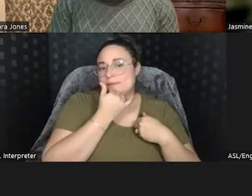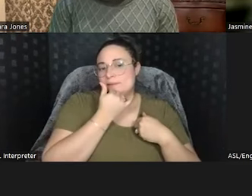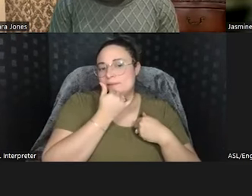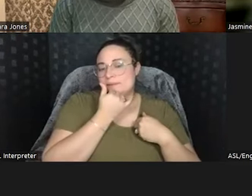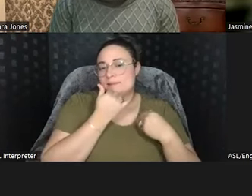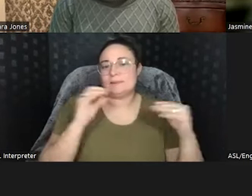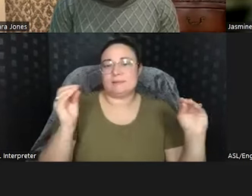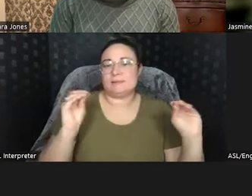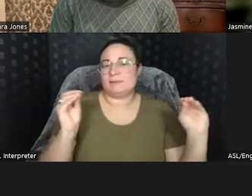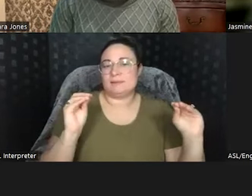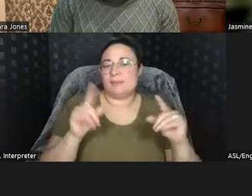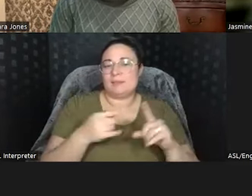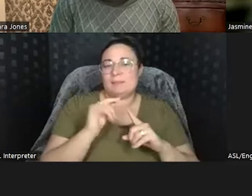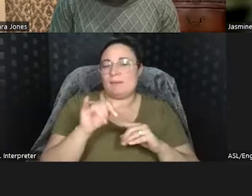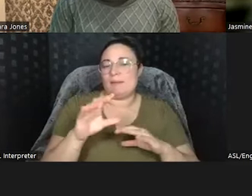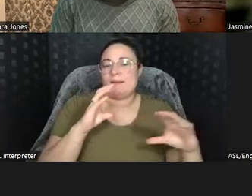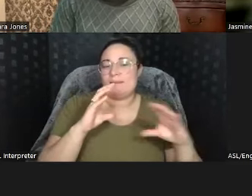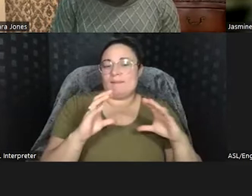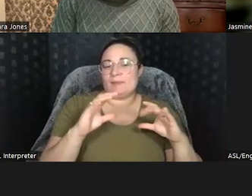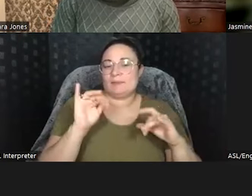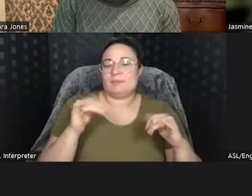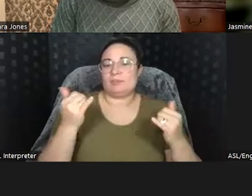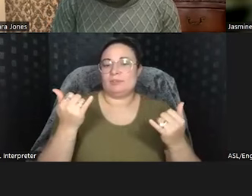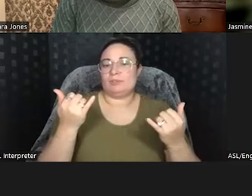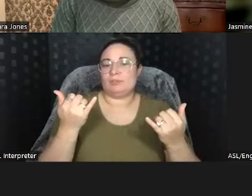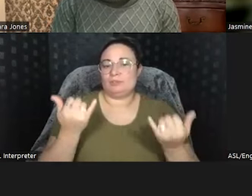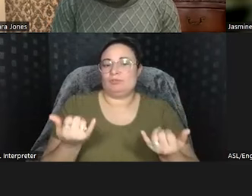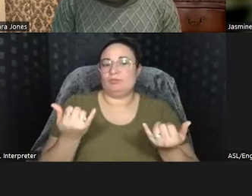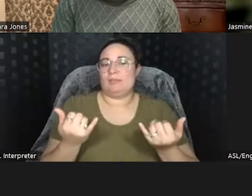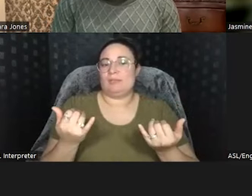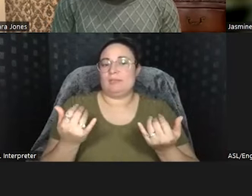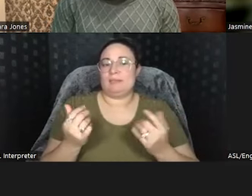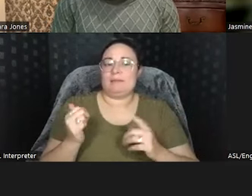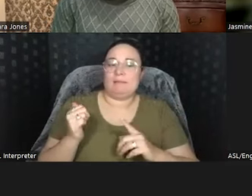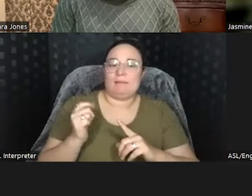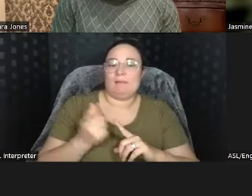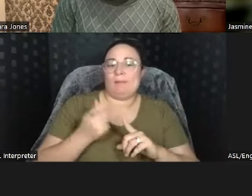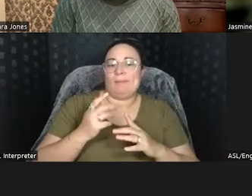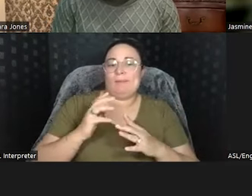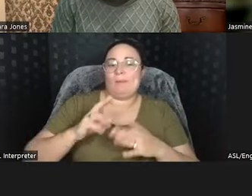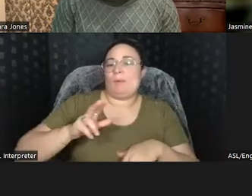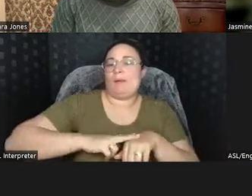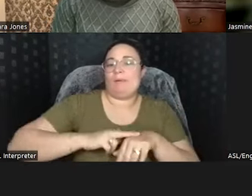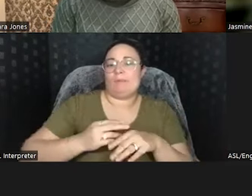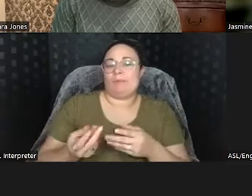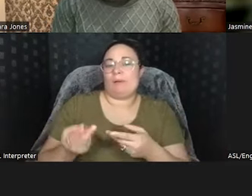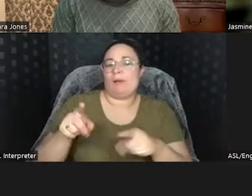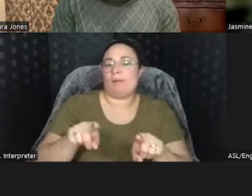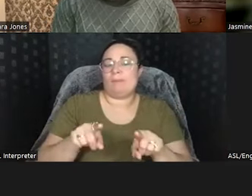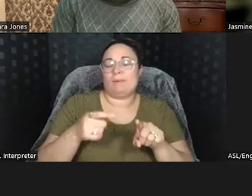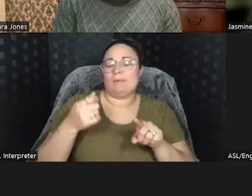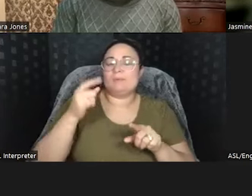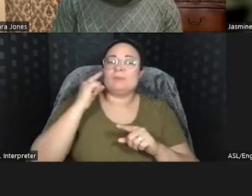There's nothing about that conversation that is currently organic. So that when you hear